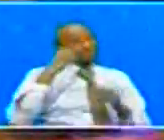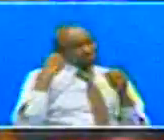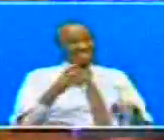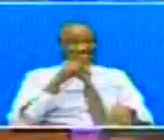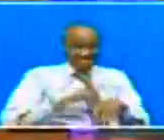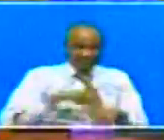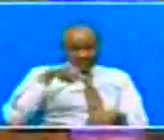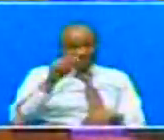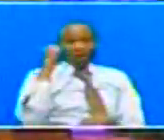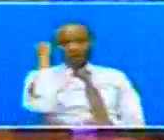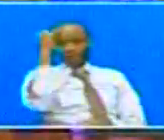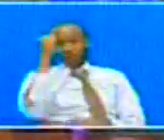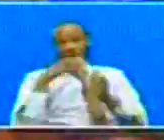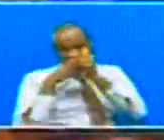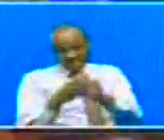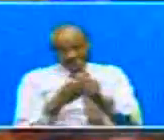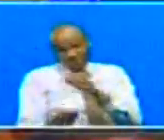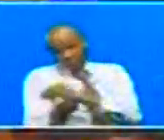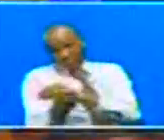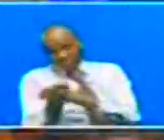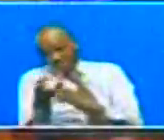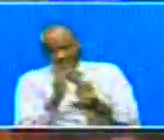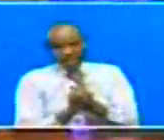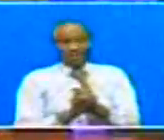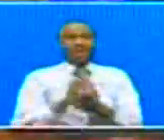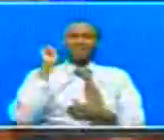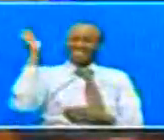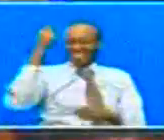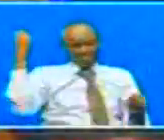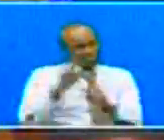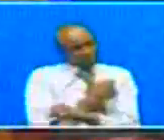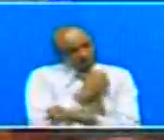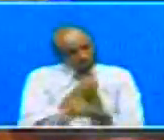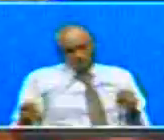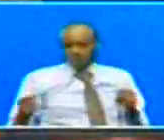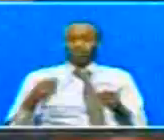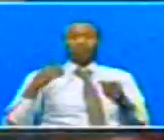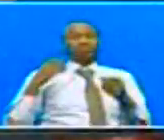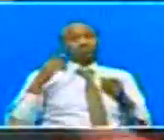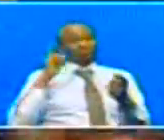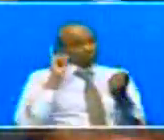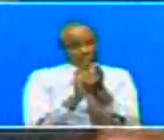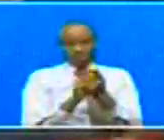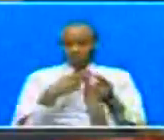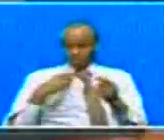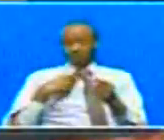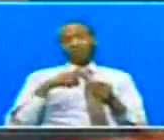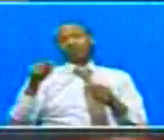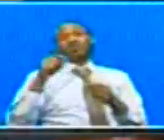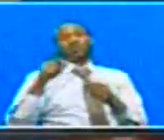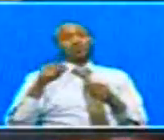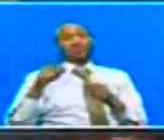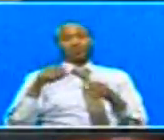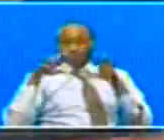blackmailing political leaders in the past, presidents have never had the courage to take on parliament. Therefore, when parliament's salaries